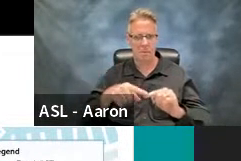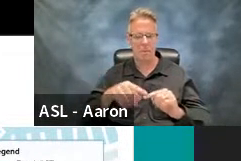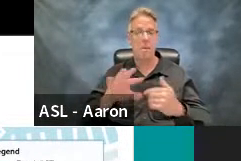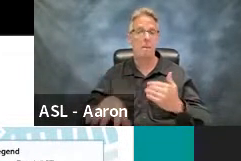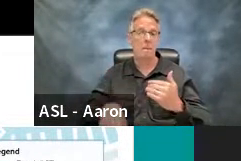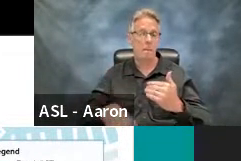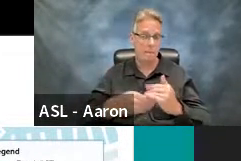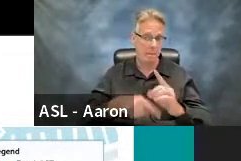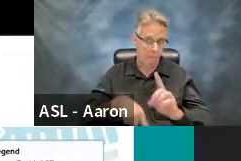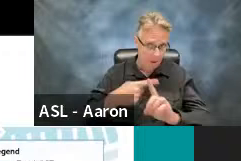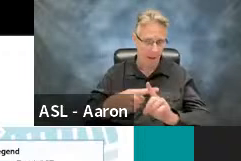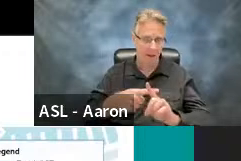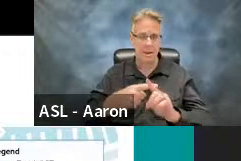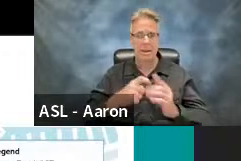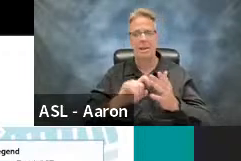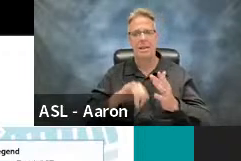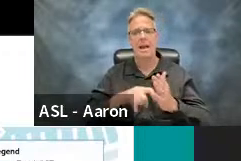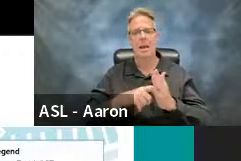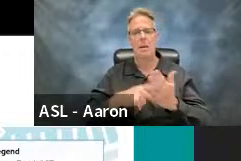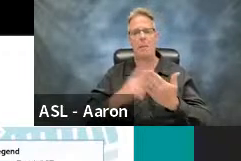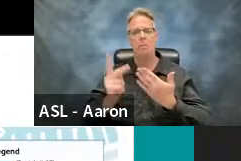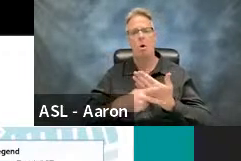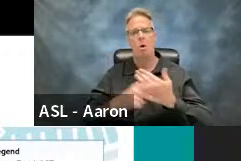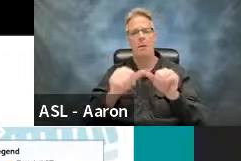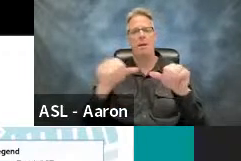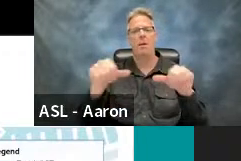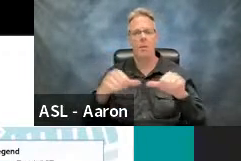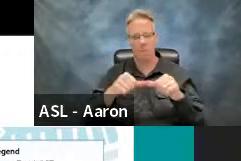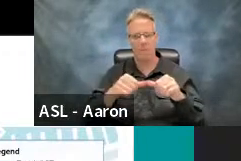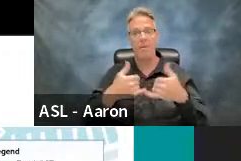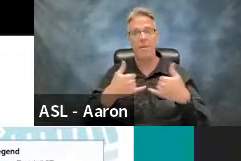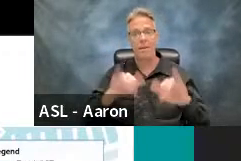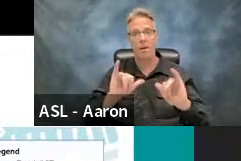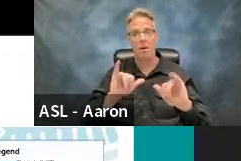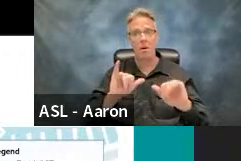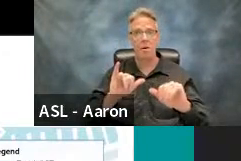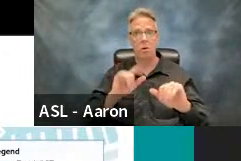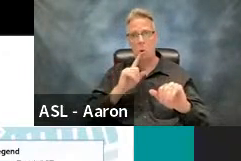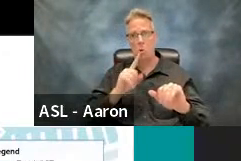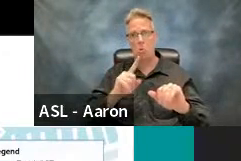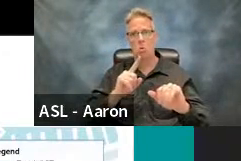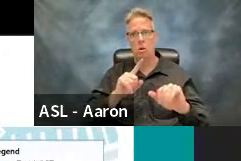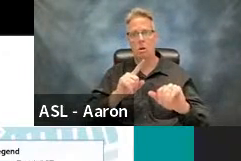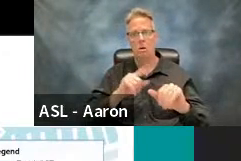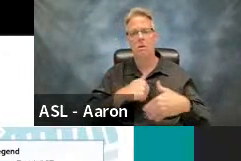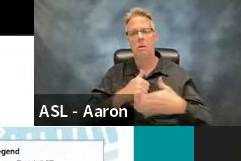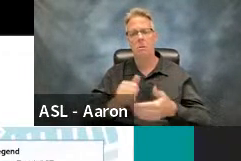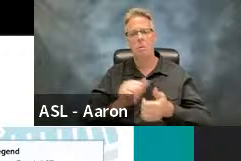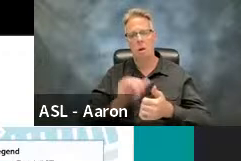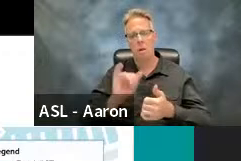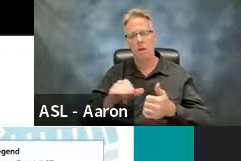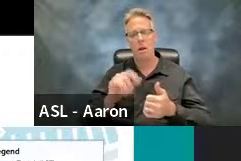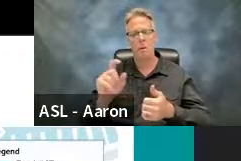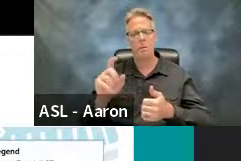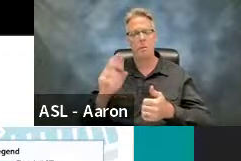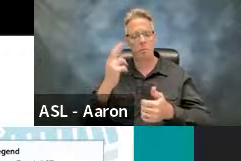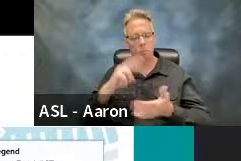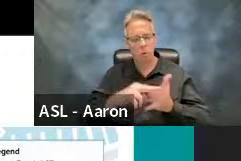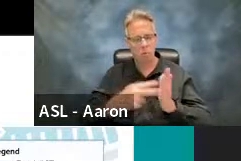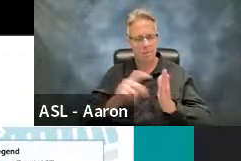to the key program elements, but still contribute to addressing the purpose and need for the program area.